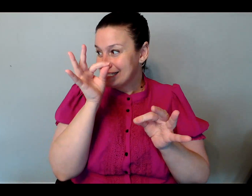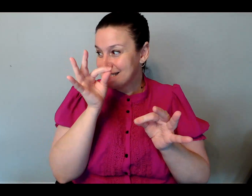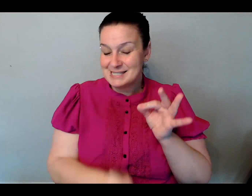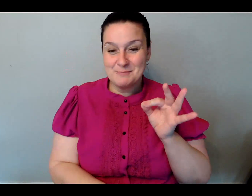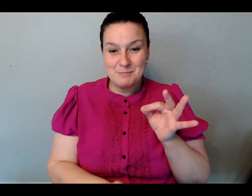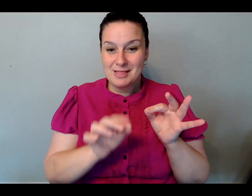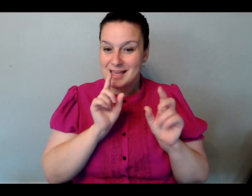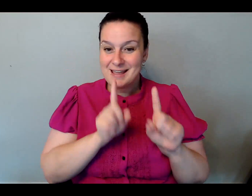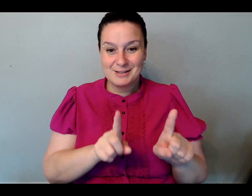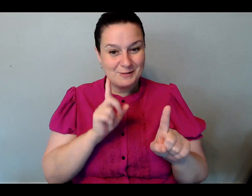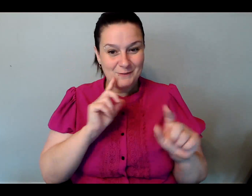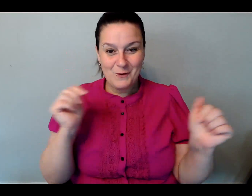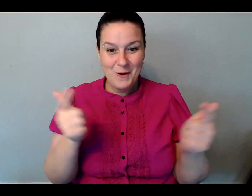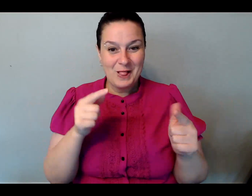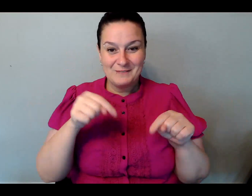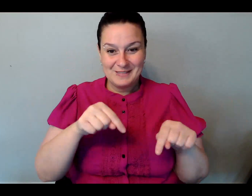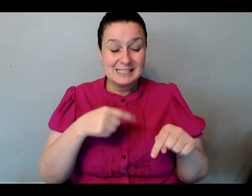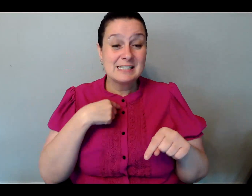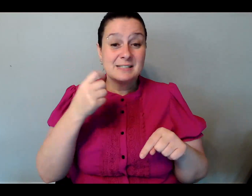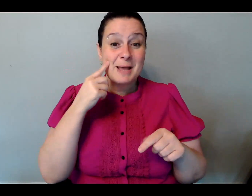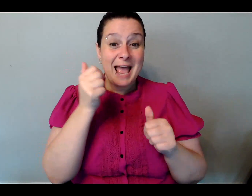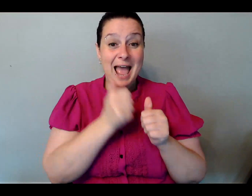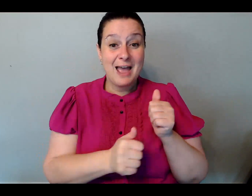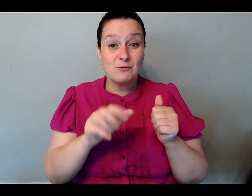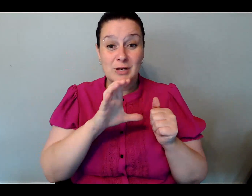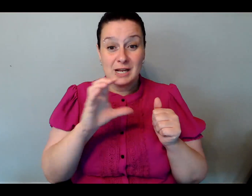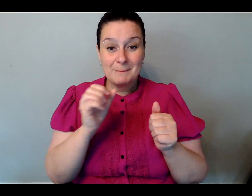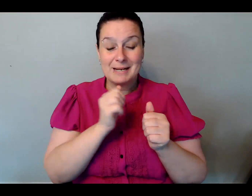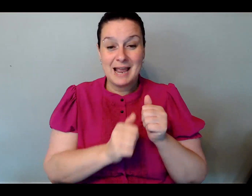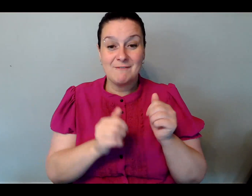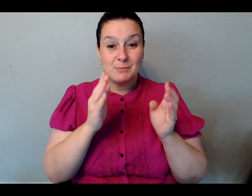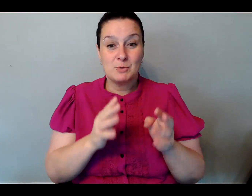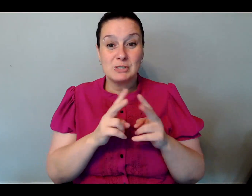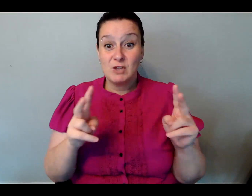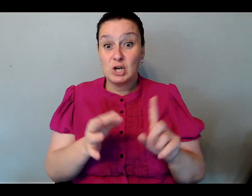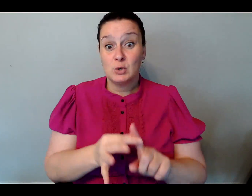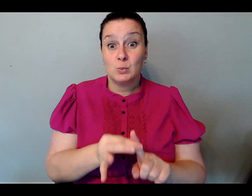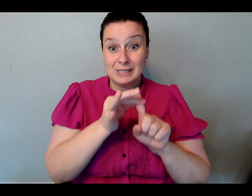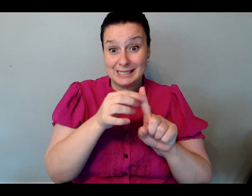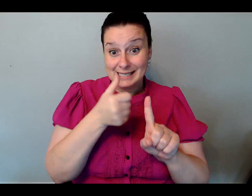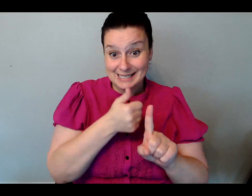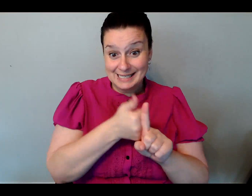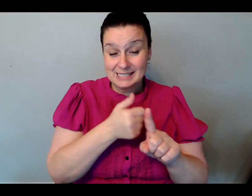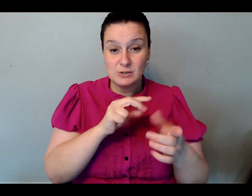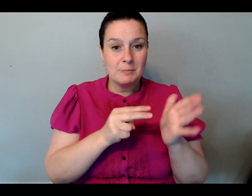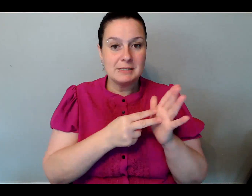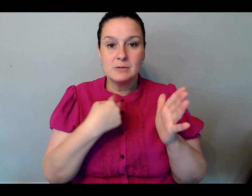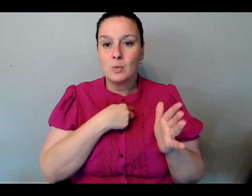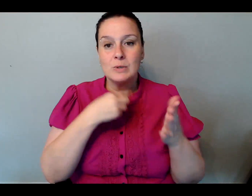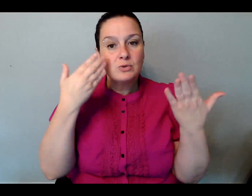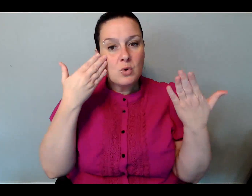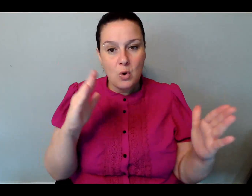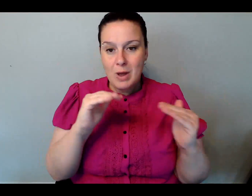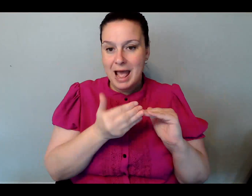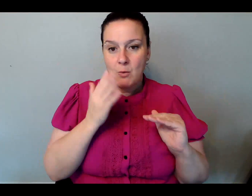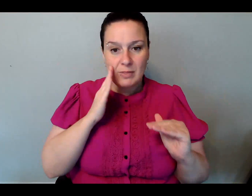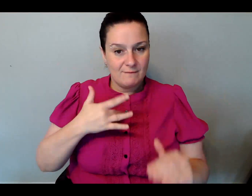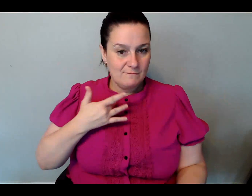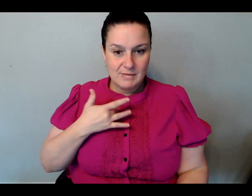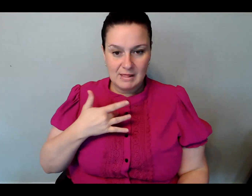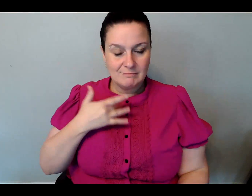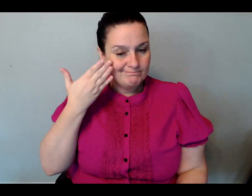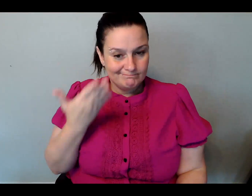of these because every company is and every person is so unique that like we just don't know how they might feel about it. I know